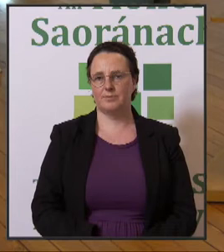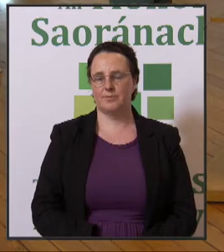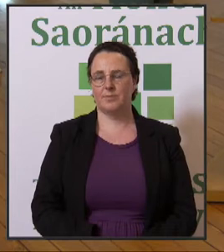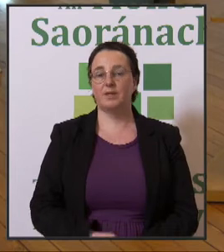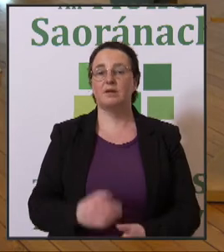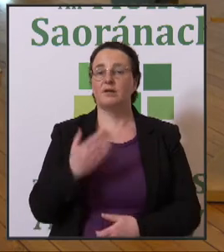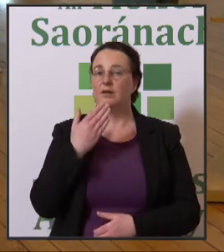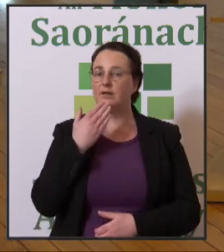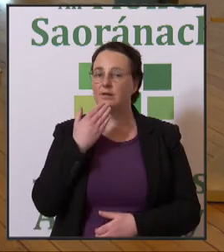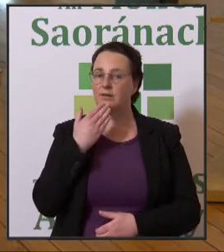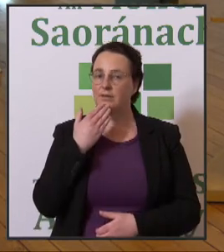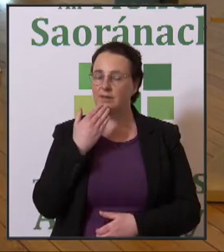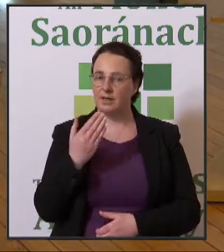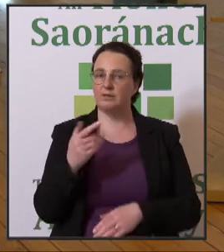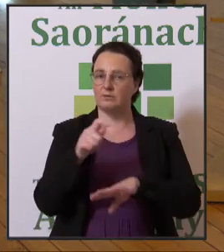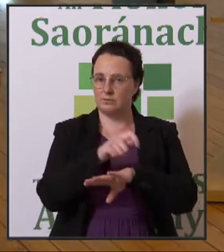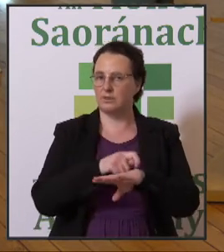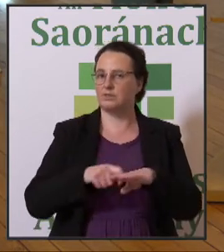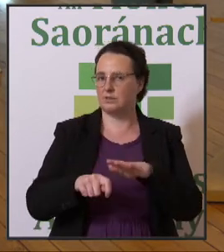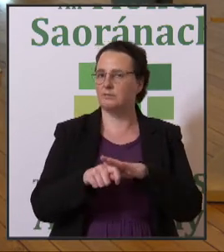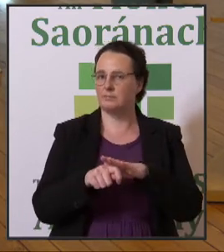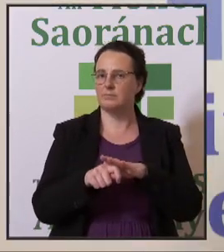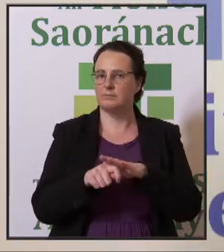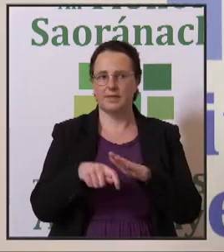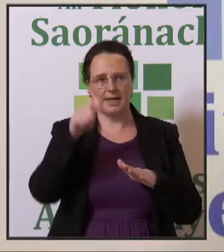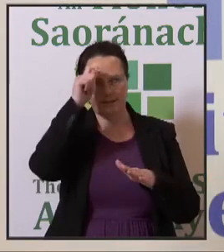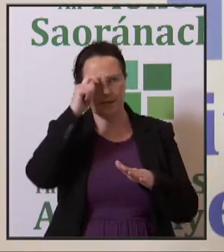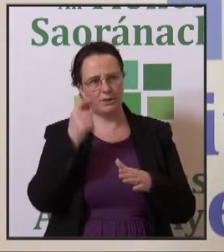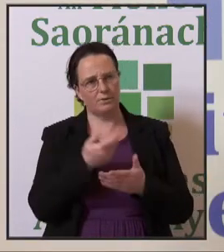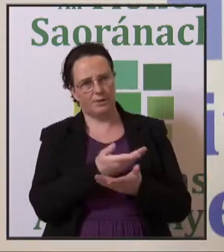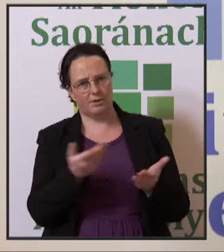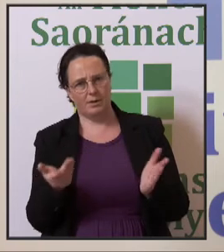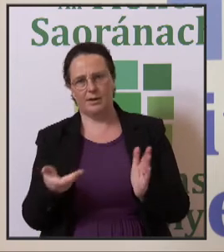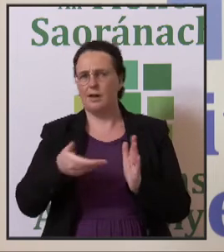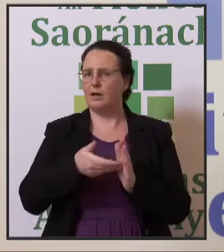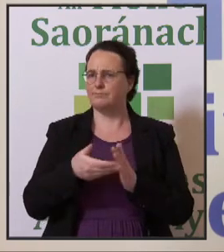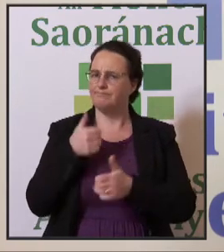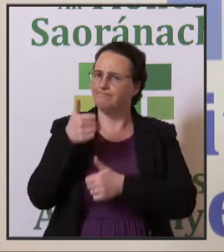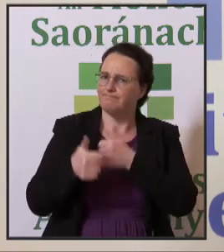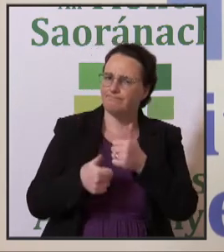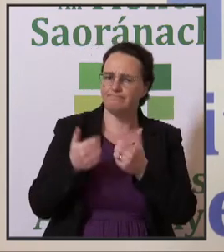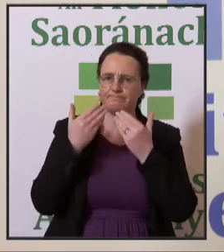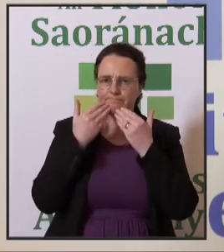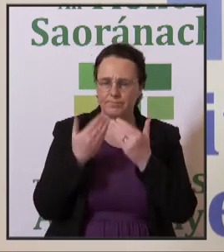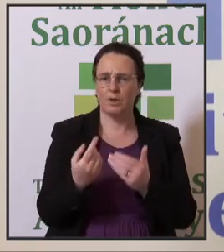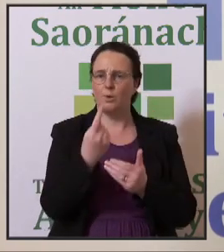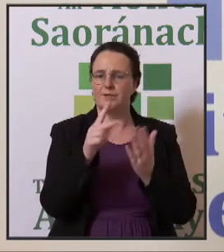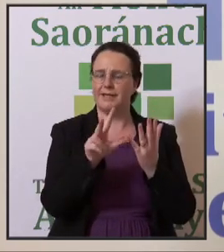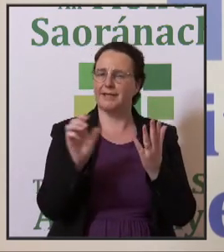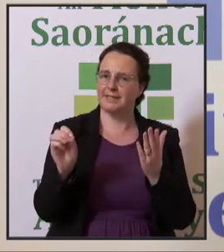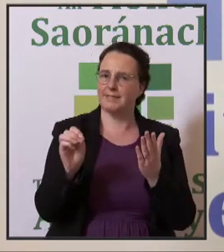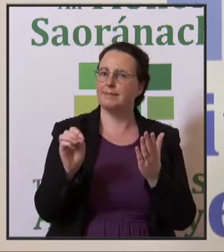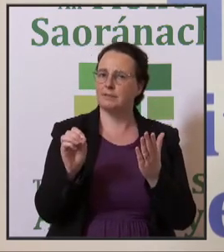Gormaga tahishig, and I think we can all add our admiration and thanks to the 180 citizens who